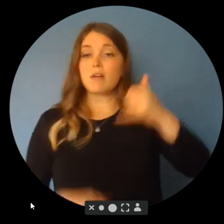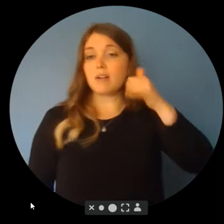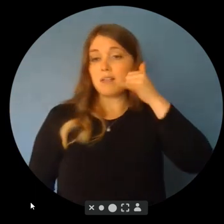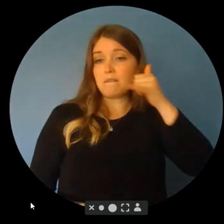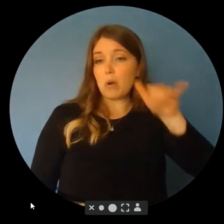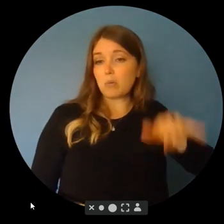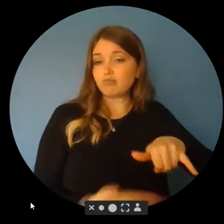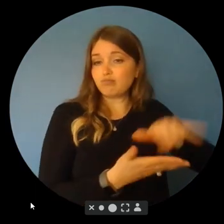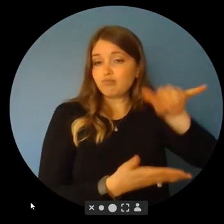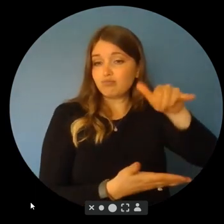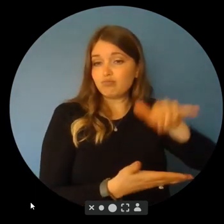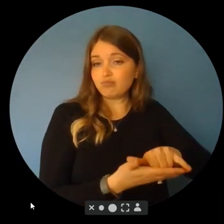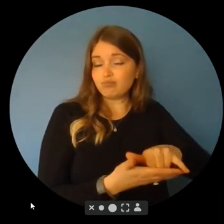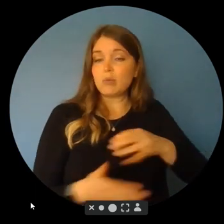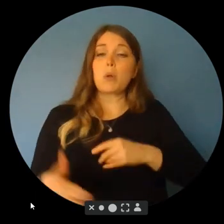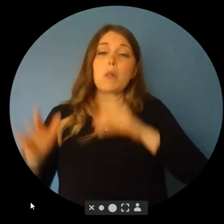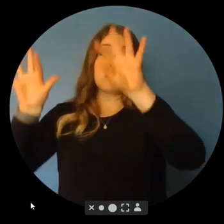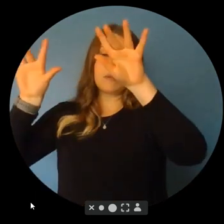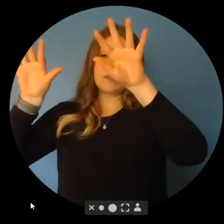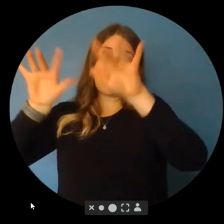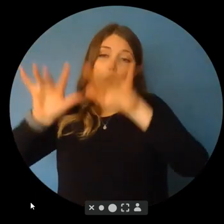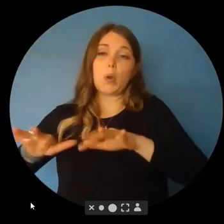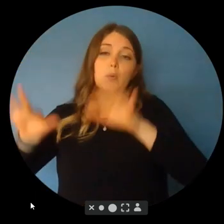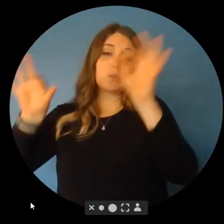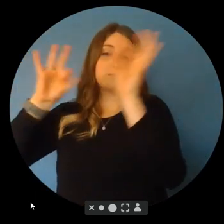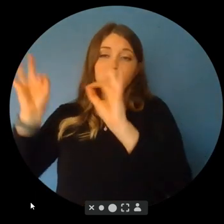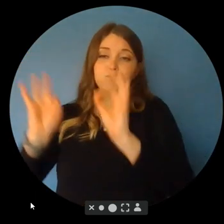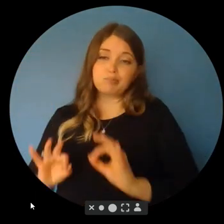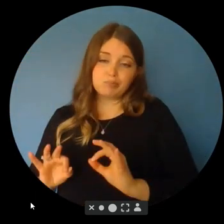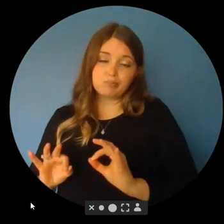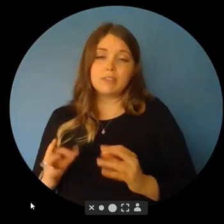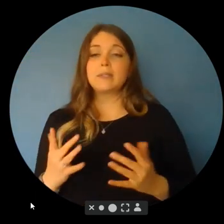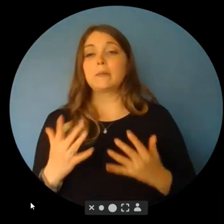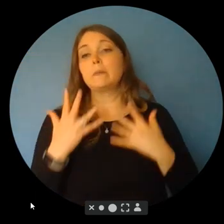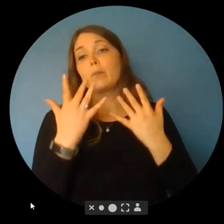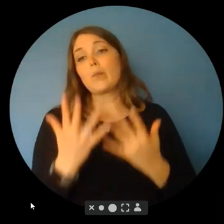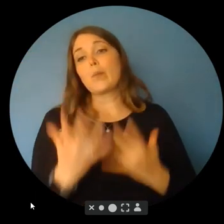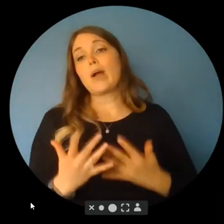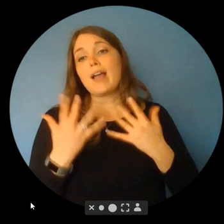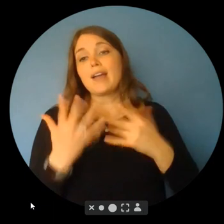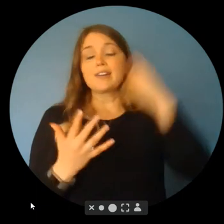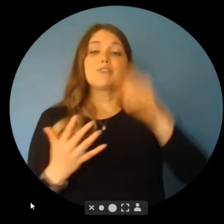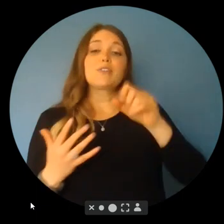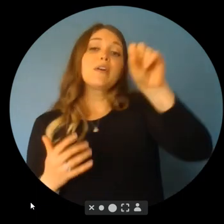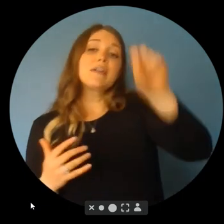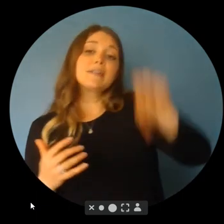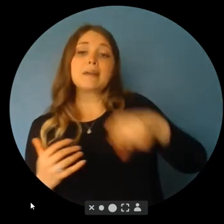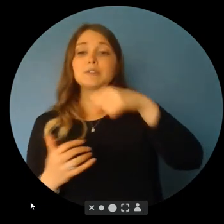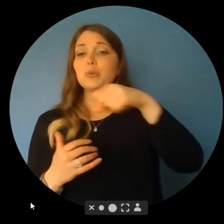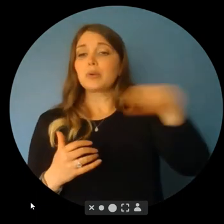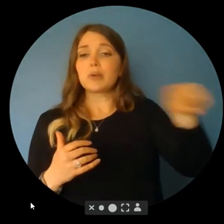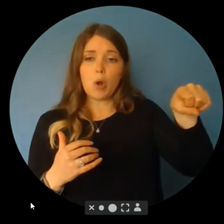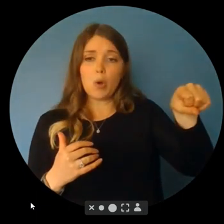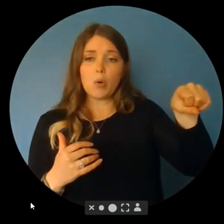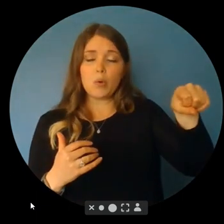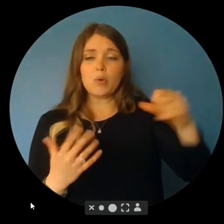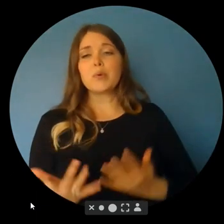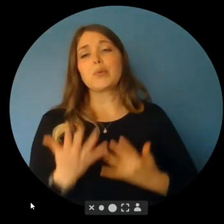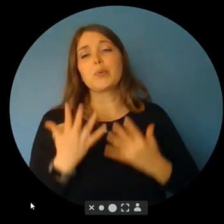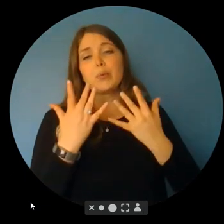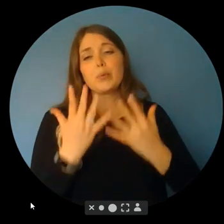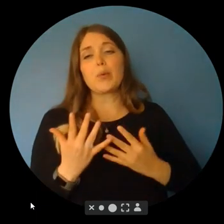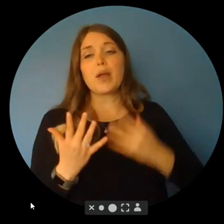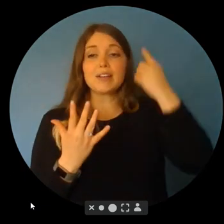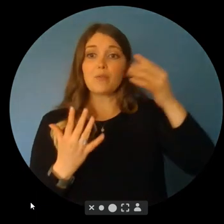the snow to snow, or waiting around for a yes or a no, or waiting for